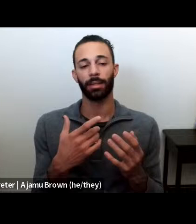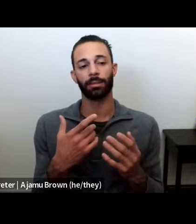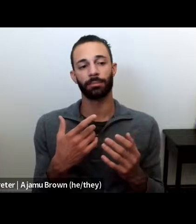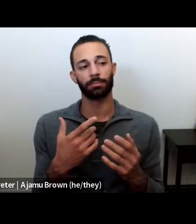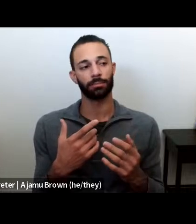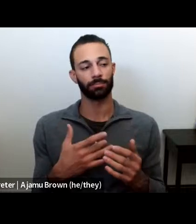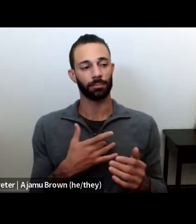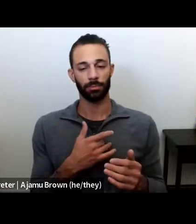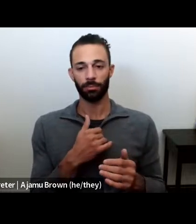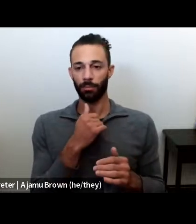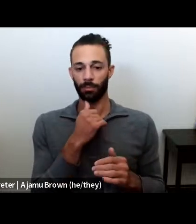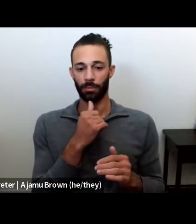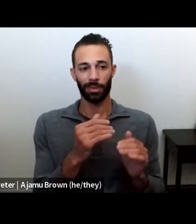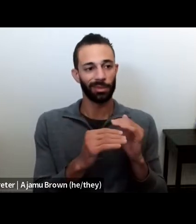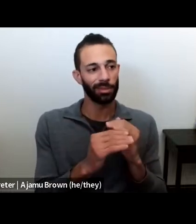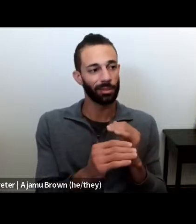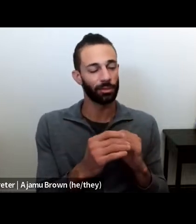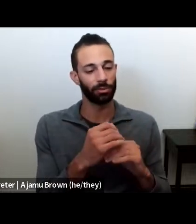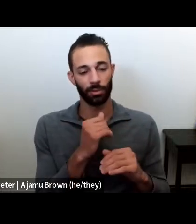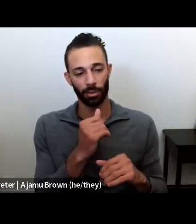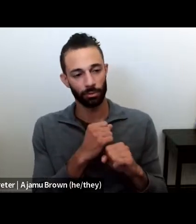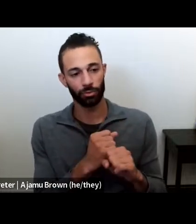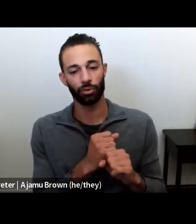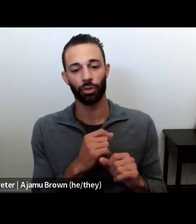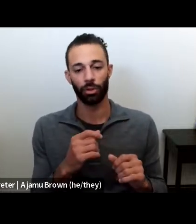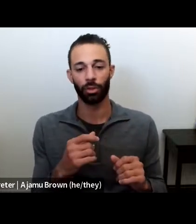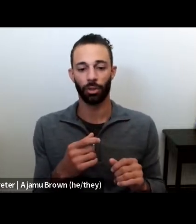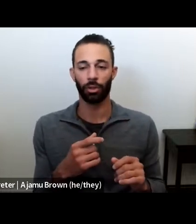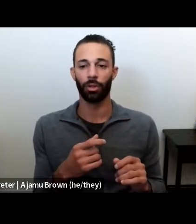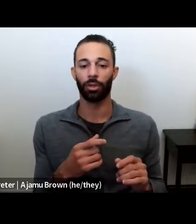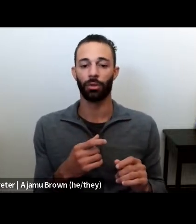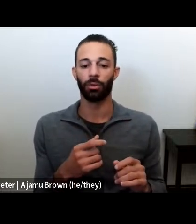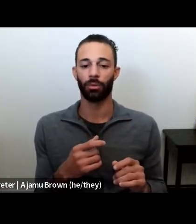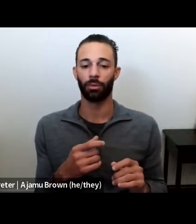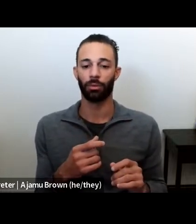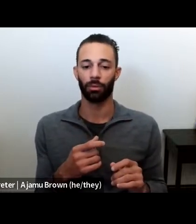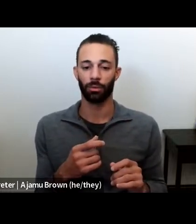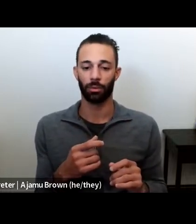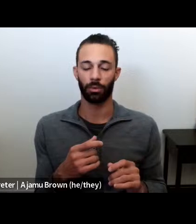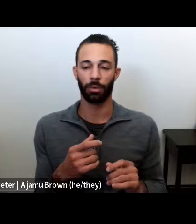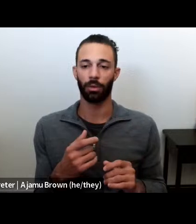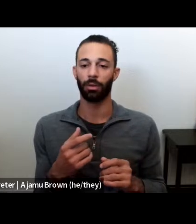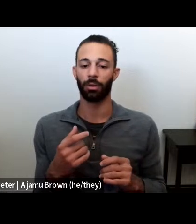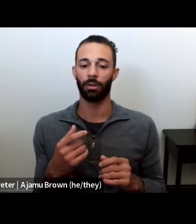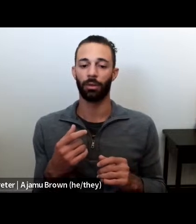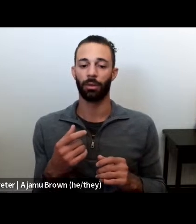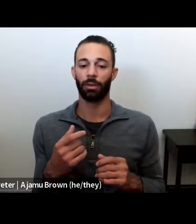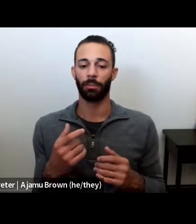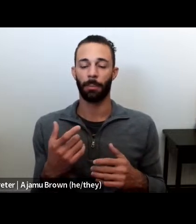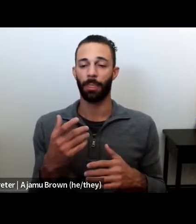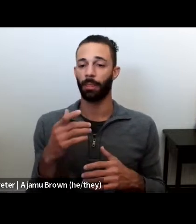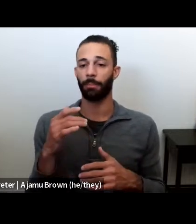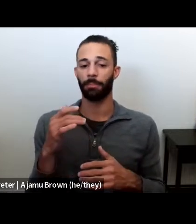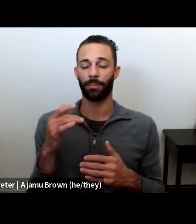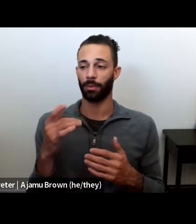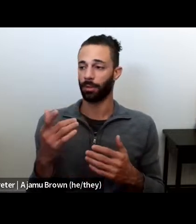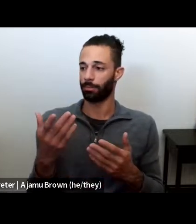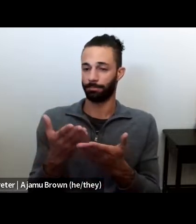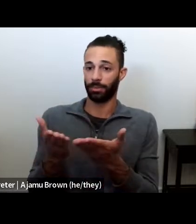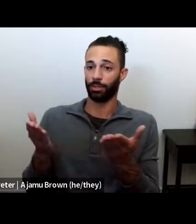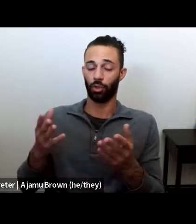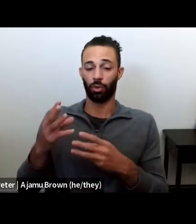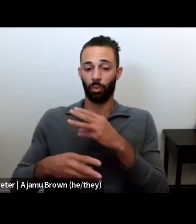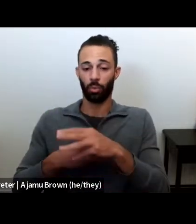insecurity, be that internal, be that material world and foundations.